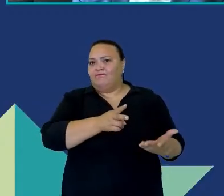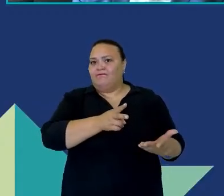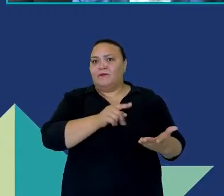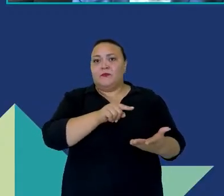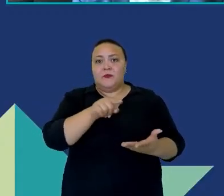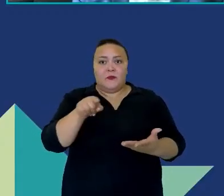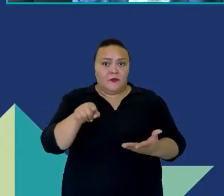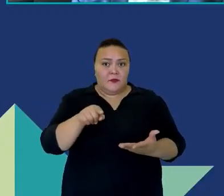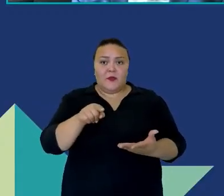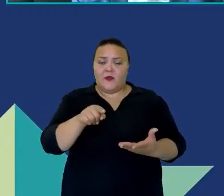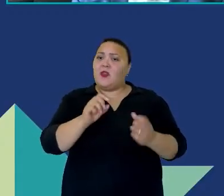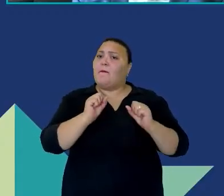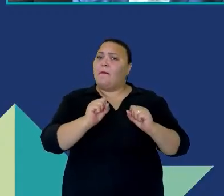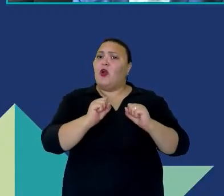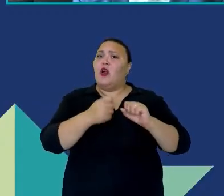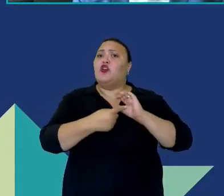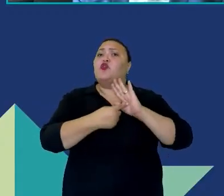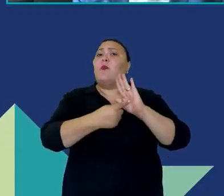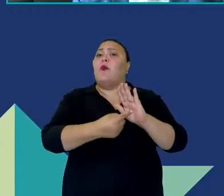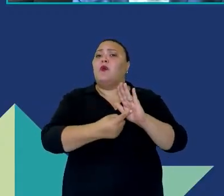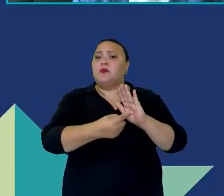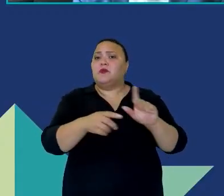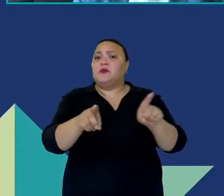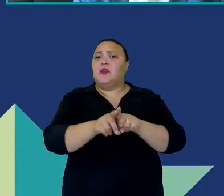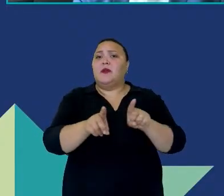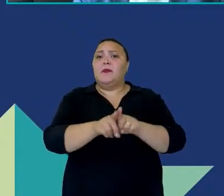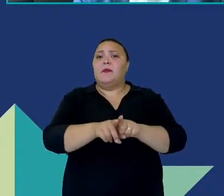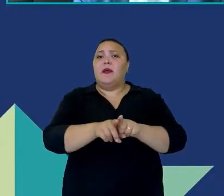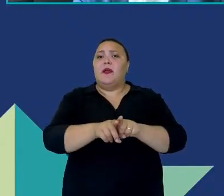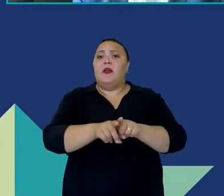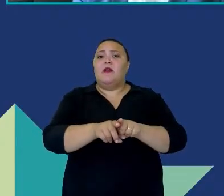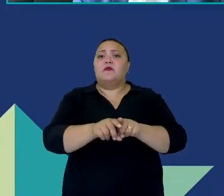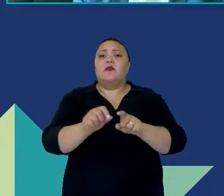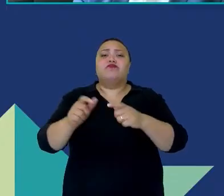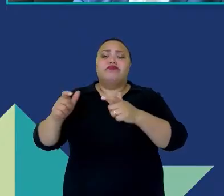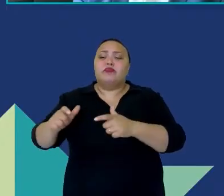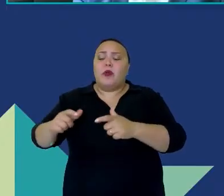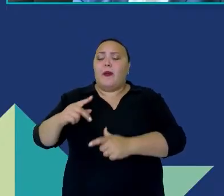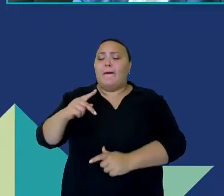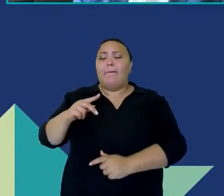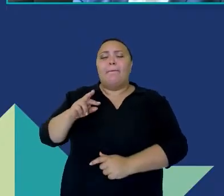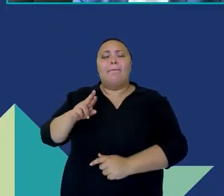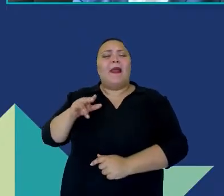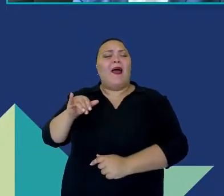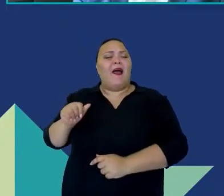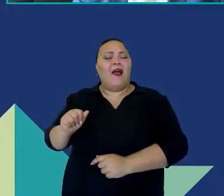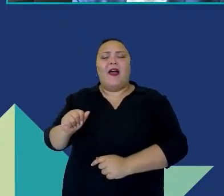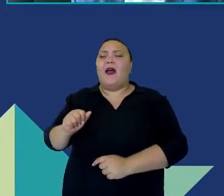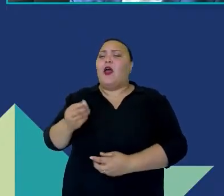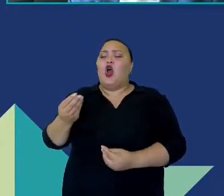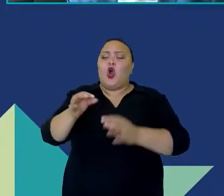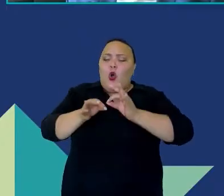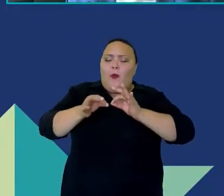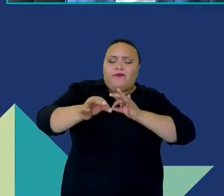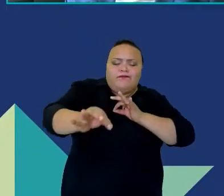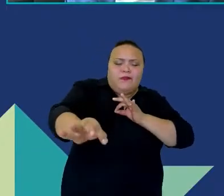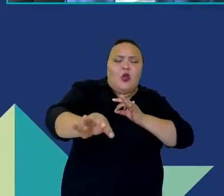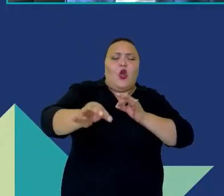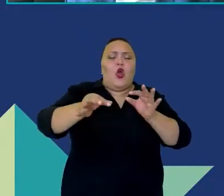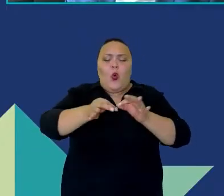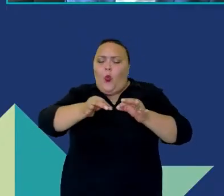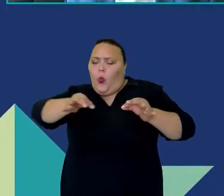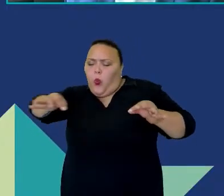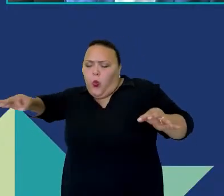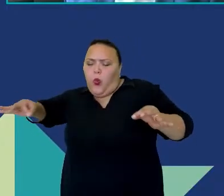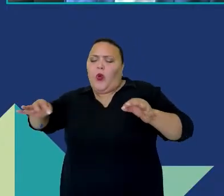the beach length and location and the height of the dam, in different